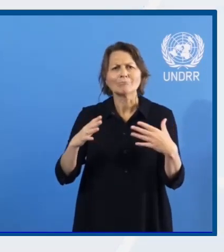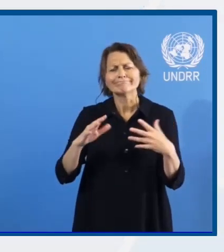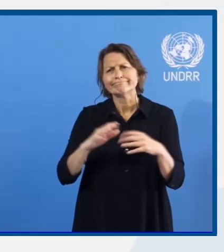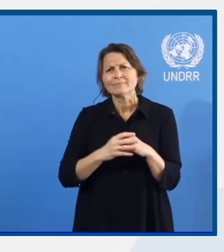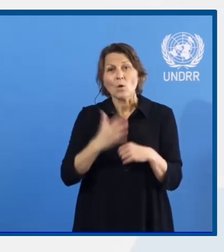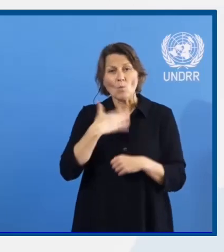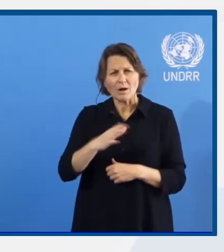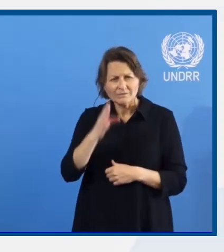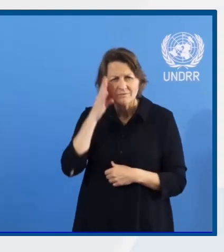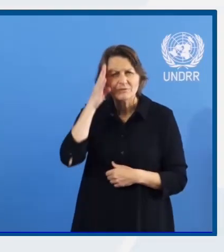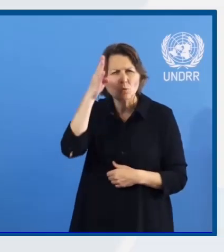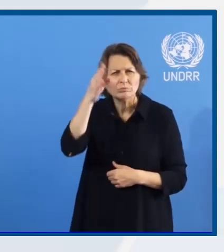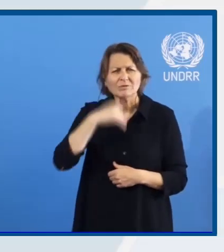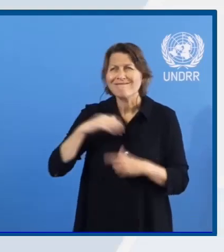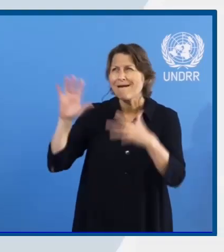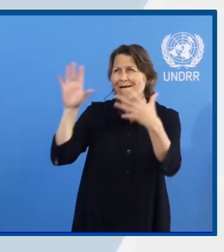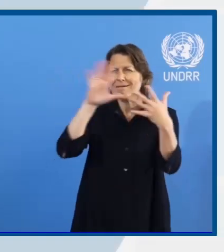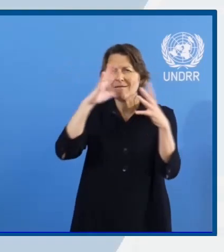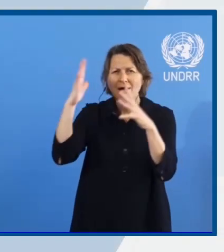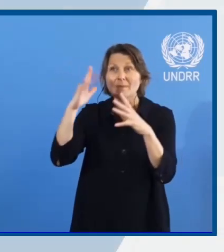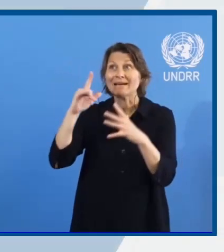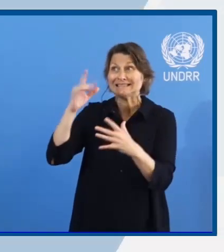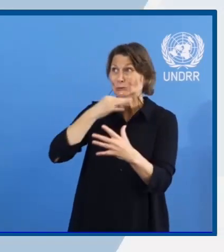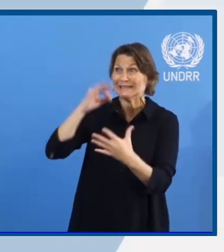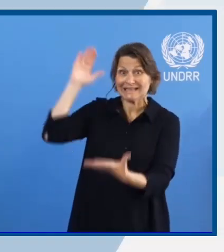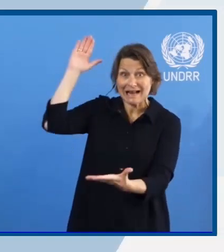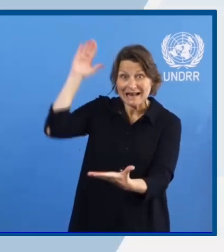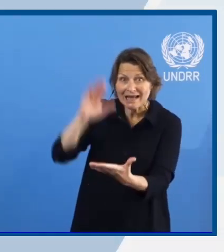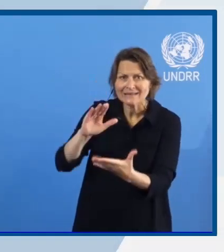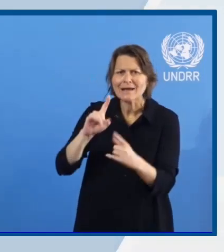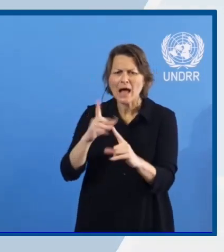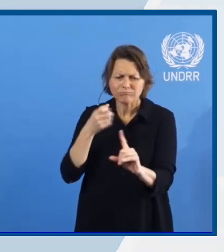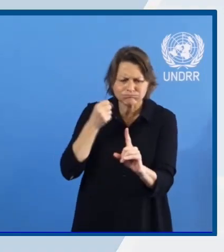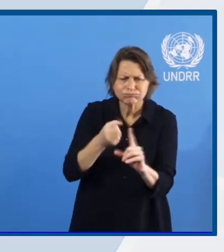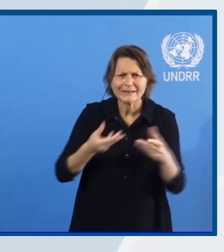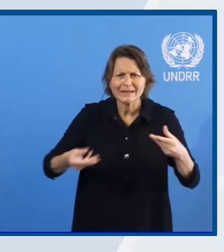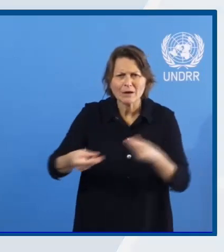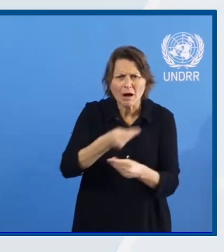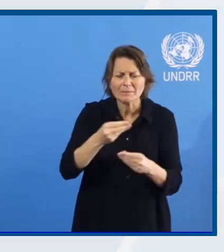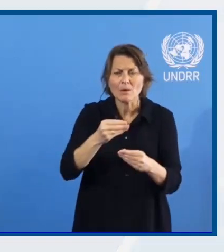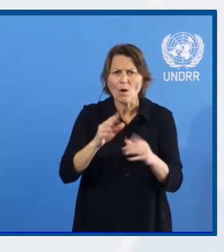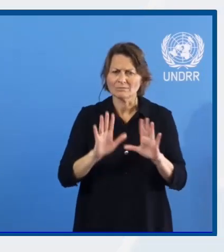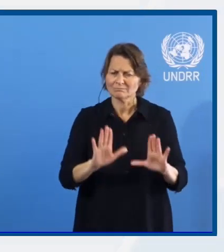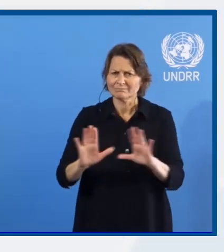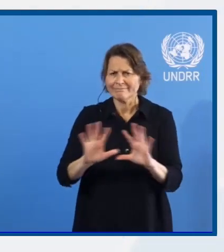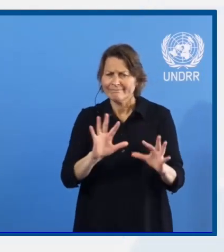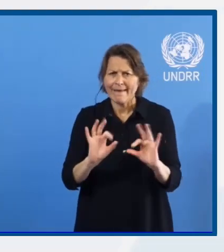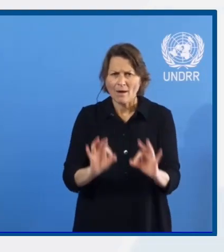private investments, and how can they be overcome? Thank you, Niels. Good morning, everyone.